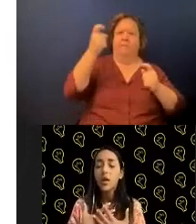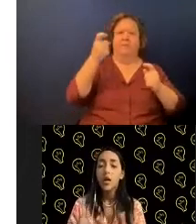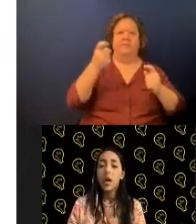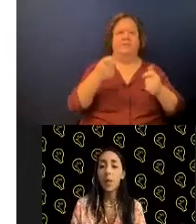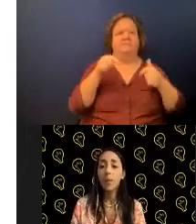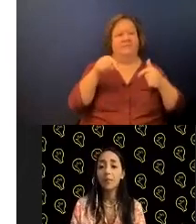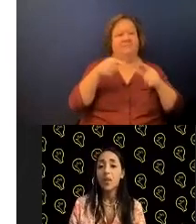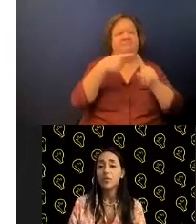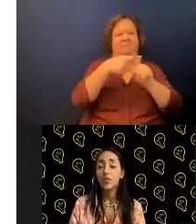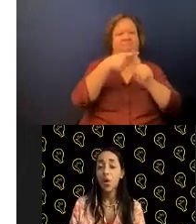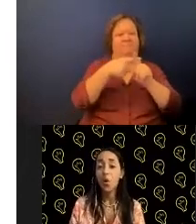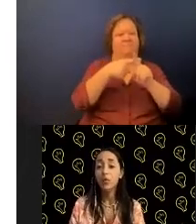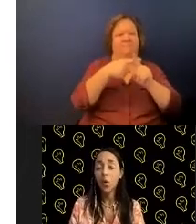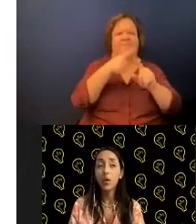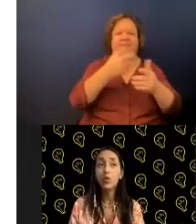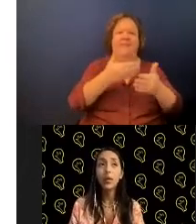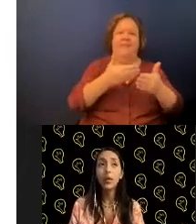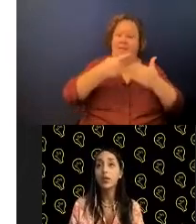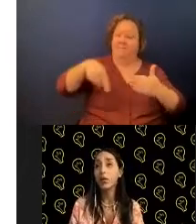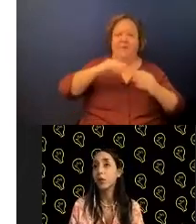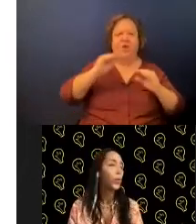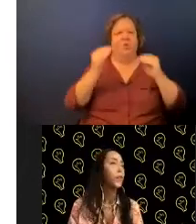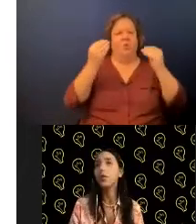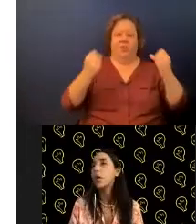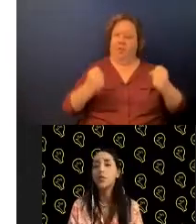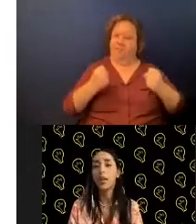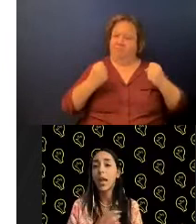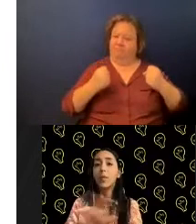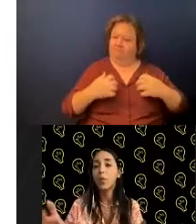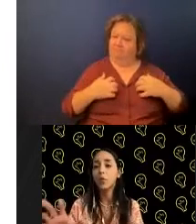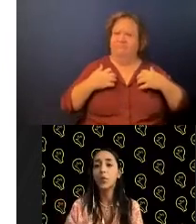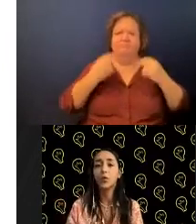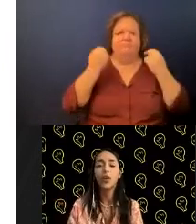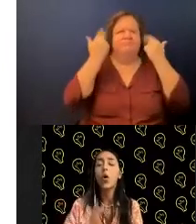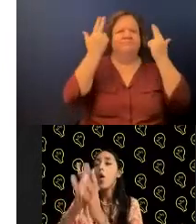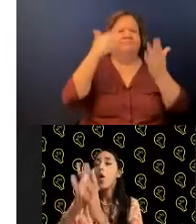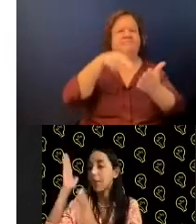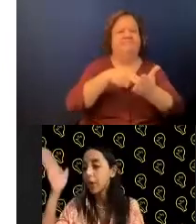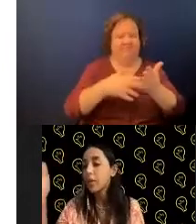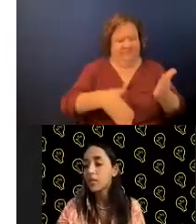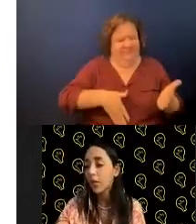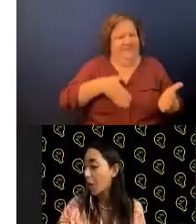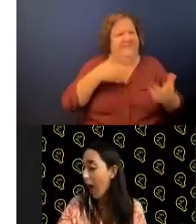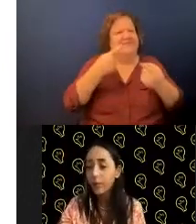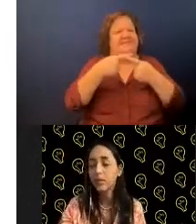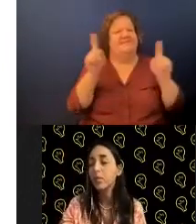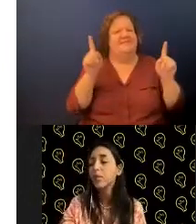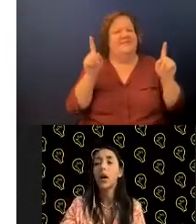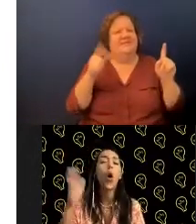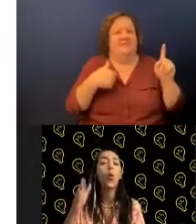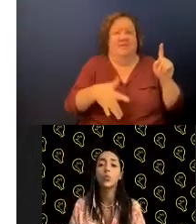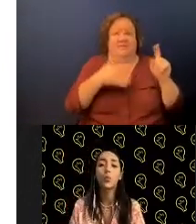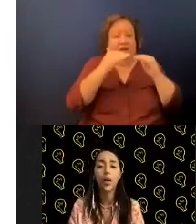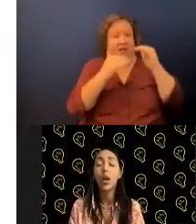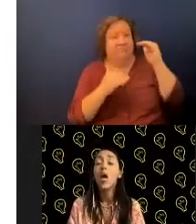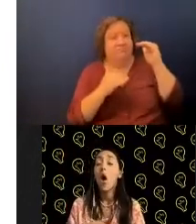us. So it really feels very different. We don't feel lost at any point. We feel that there is the IREX team there